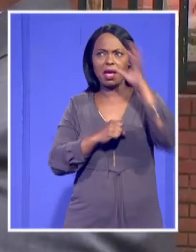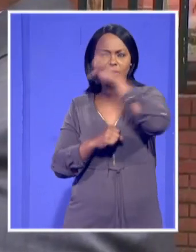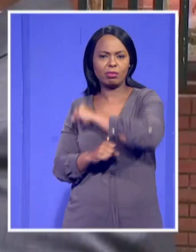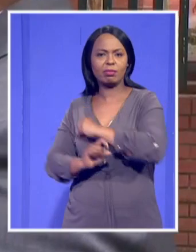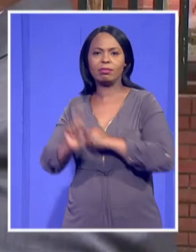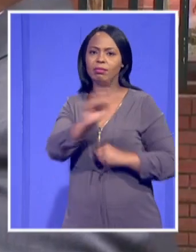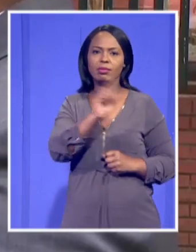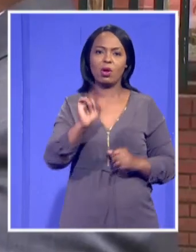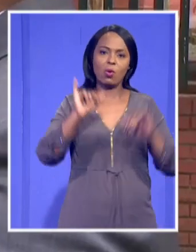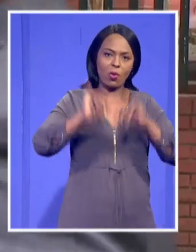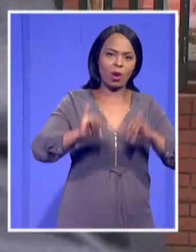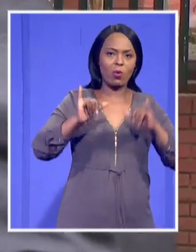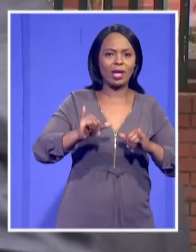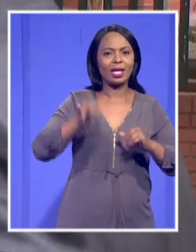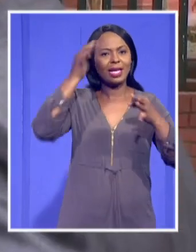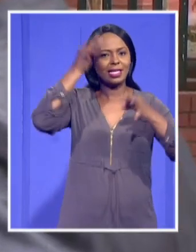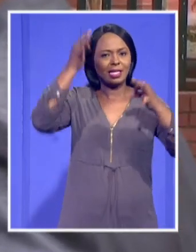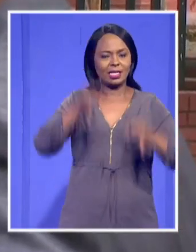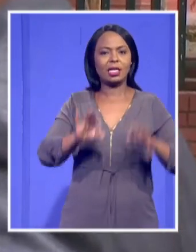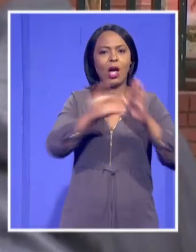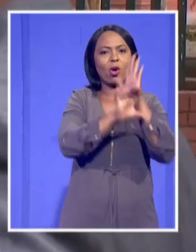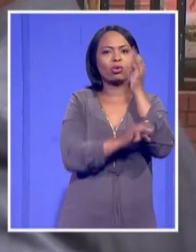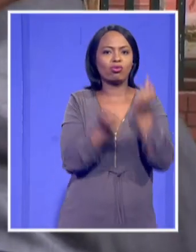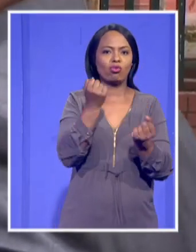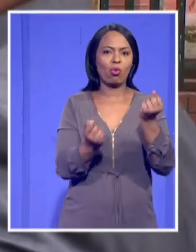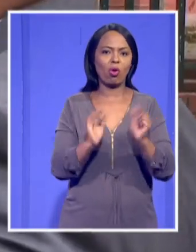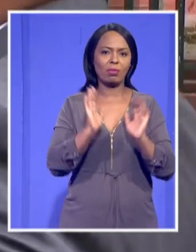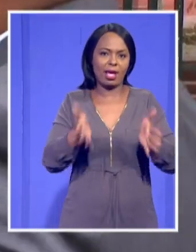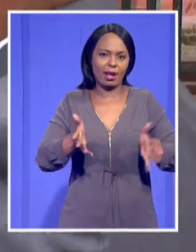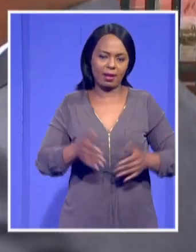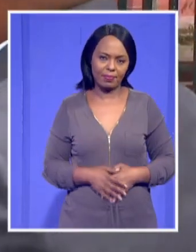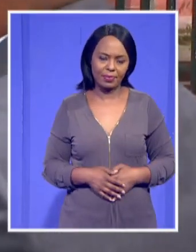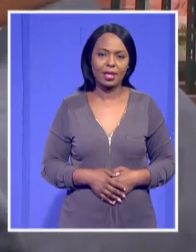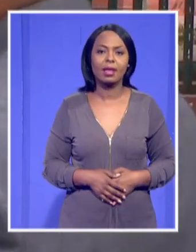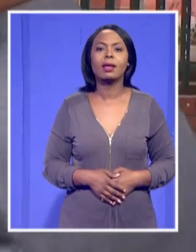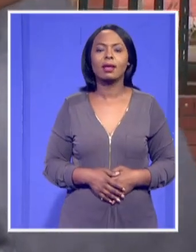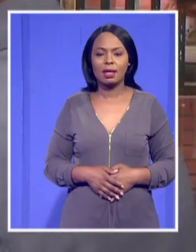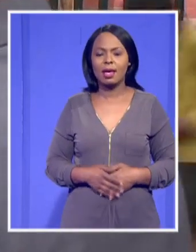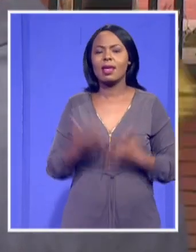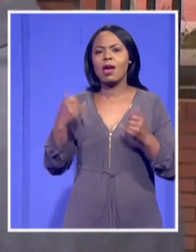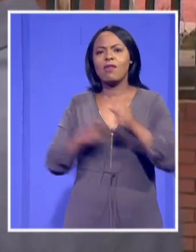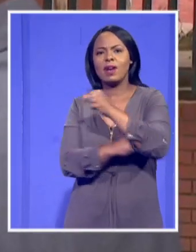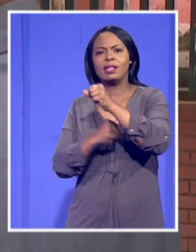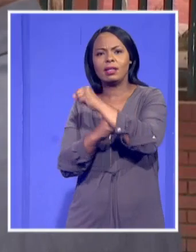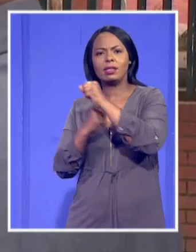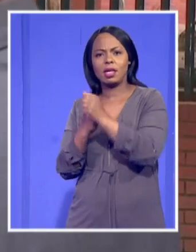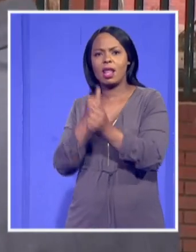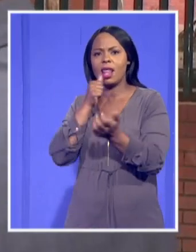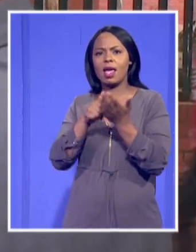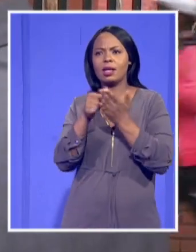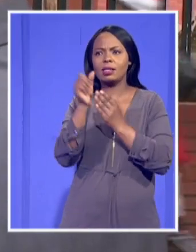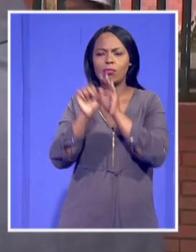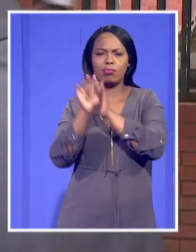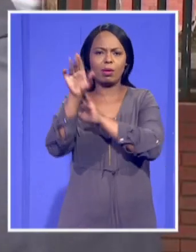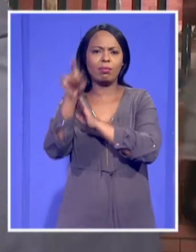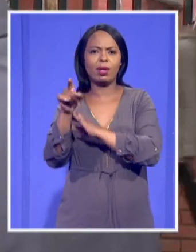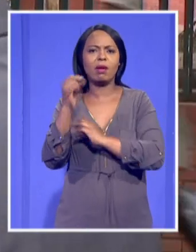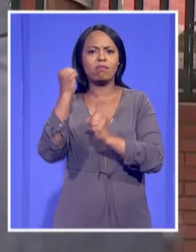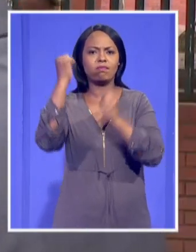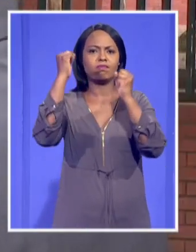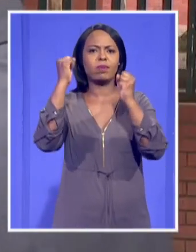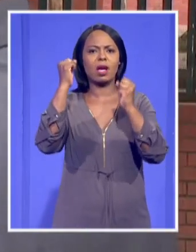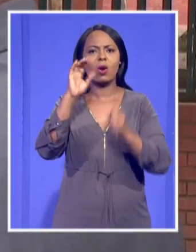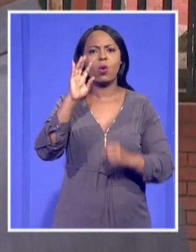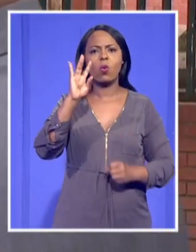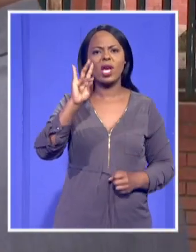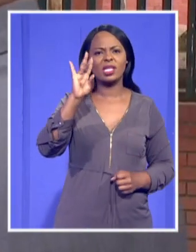that Constitutional Court judgment. Before I let you go, Mr. Manyi, the foundation has just issued a media alert about the media briefing on